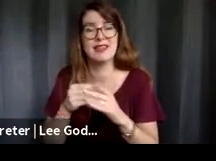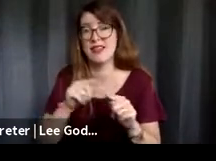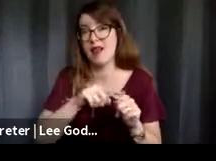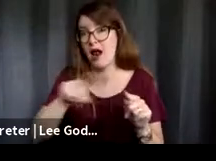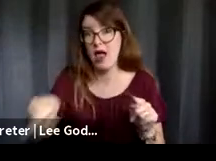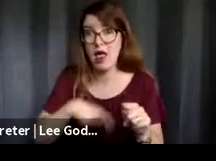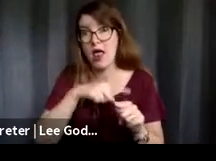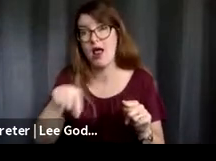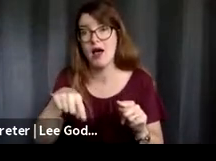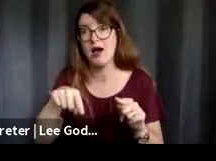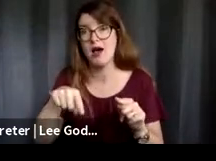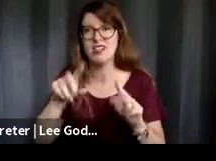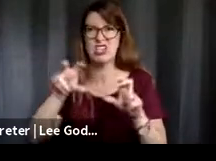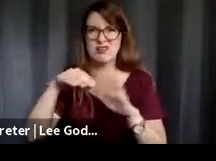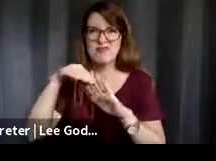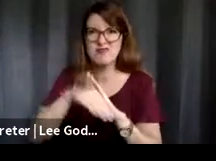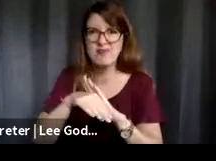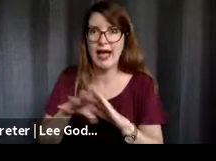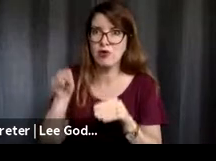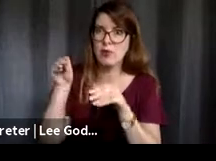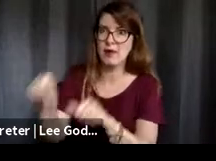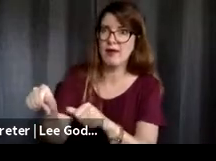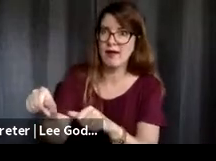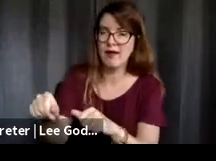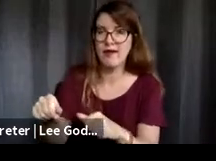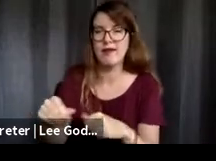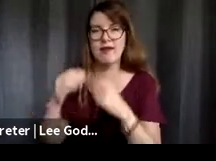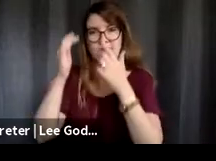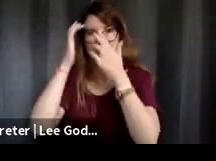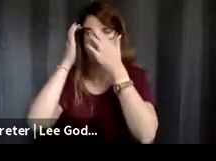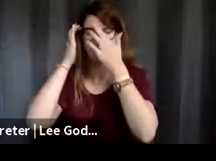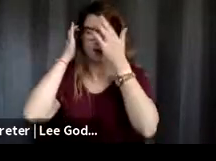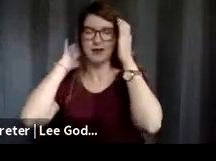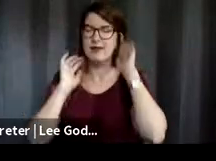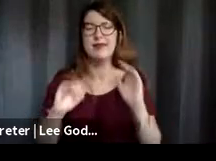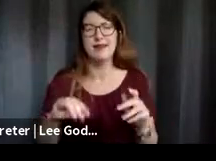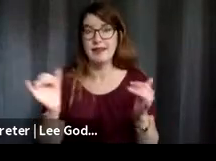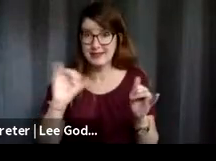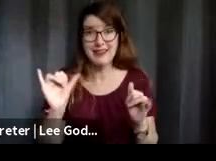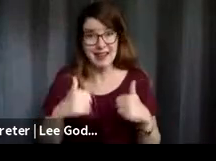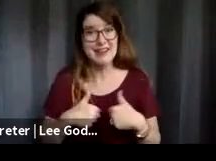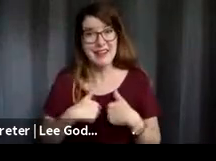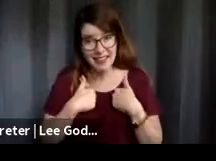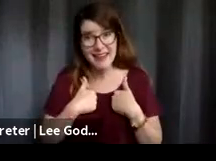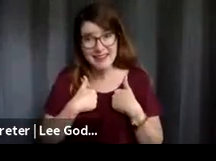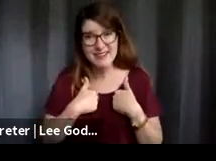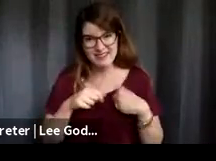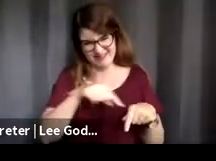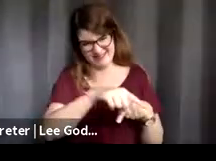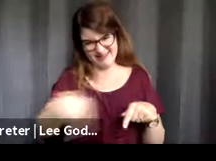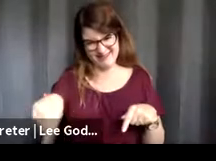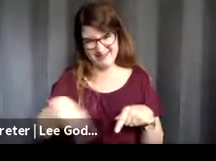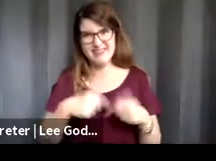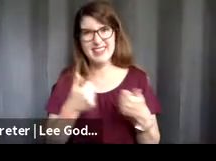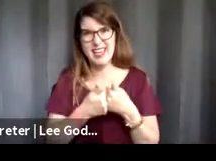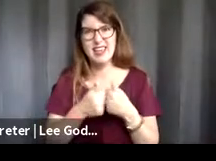round, stock market's down. Kaboom, you have to pay more, give more back. And it's just like life. It teaches you about life in